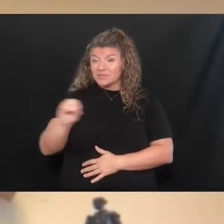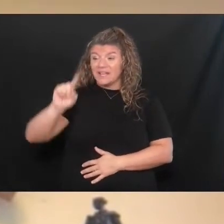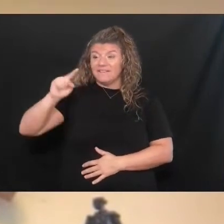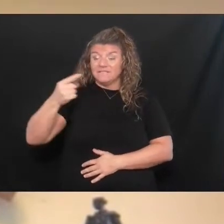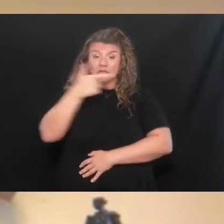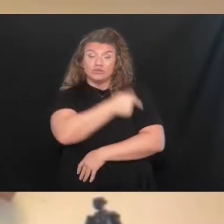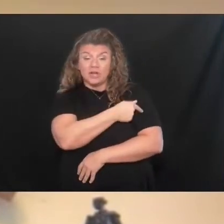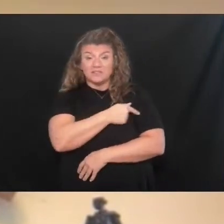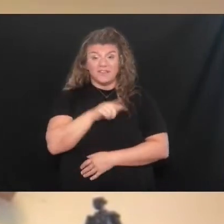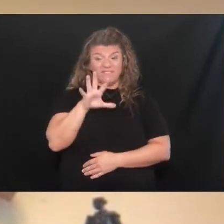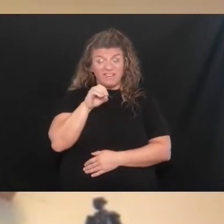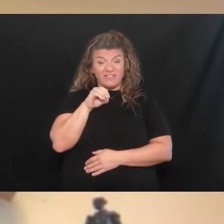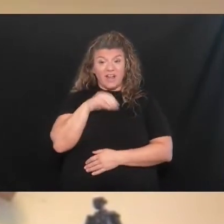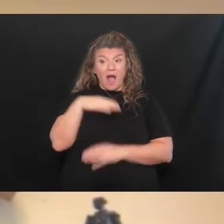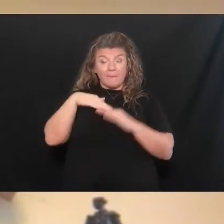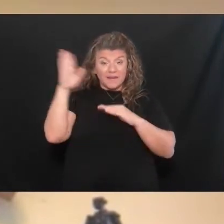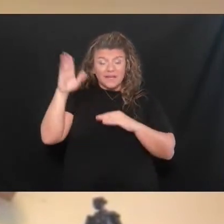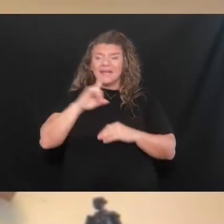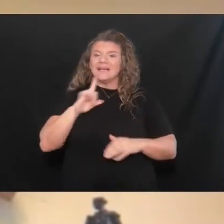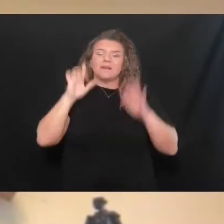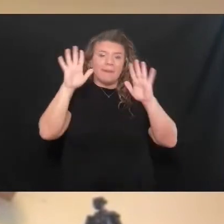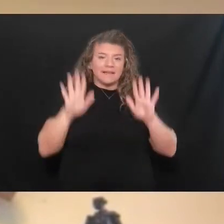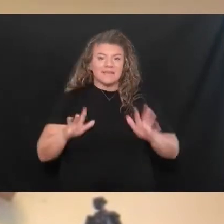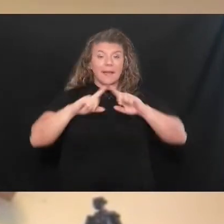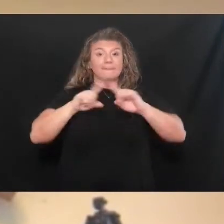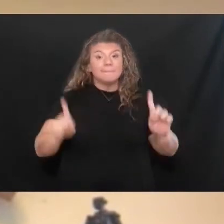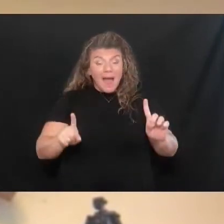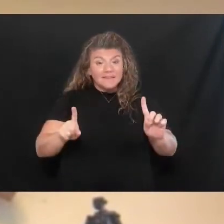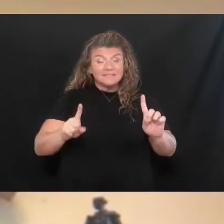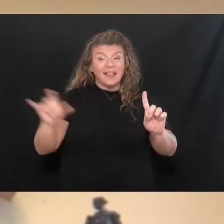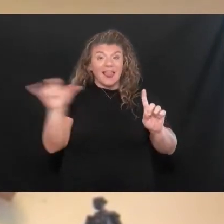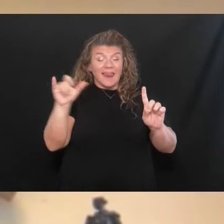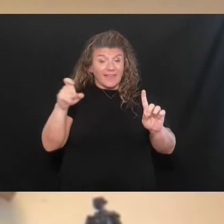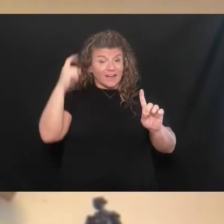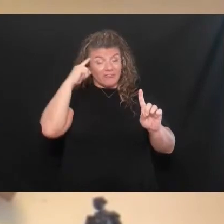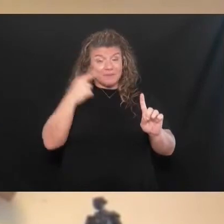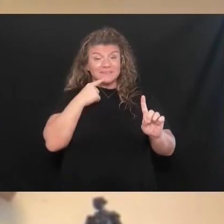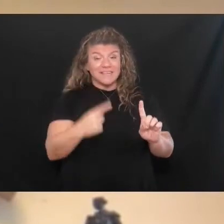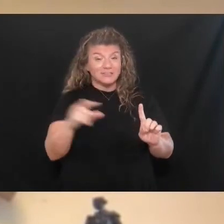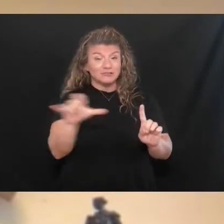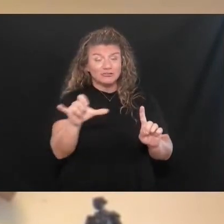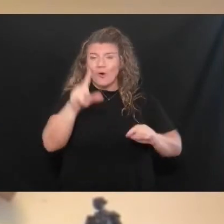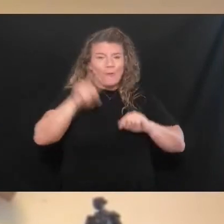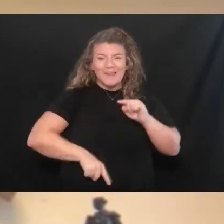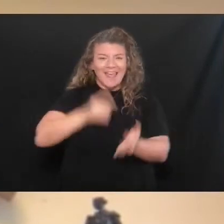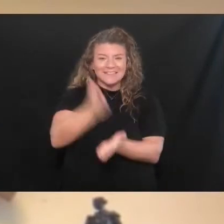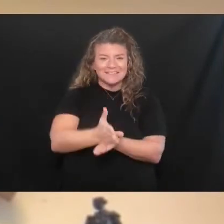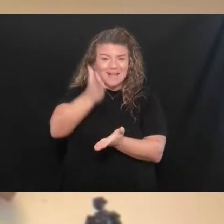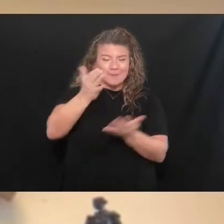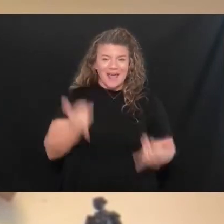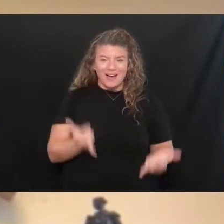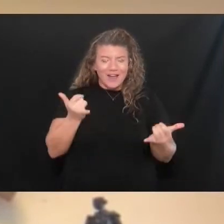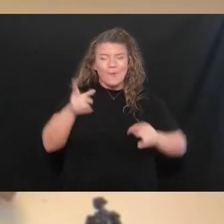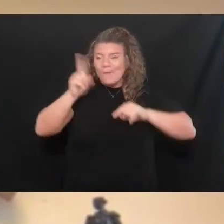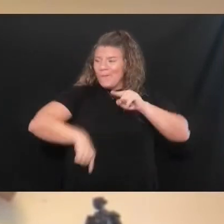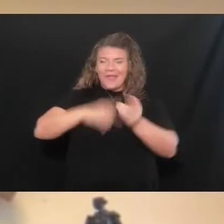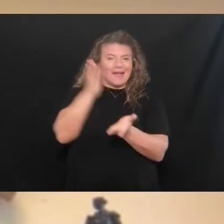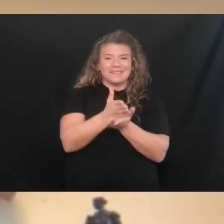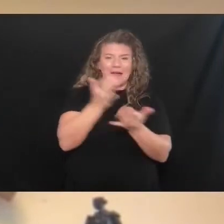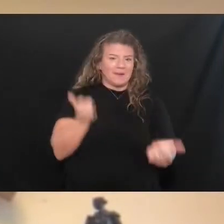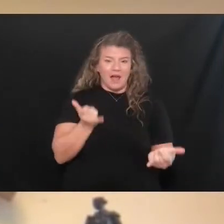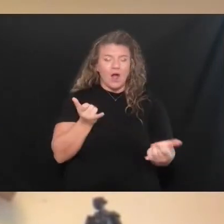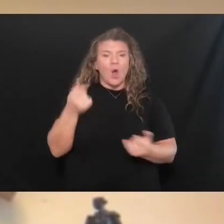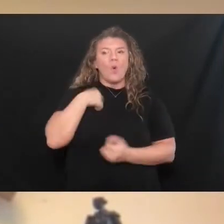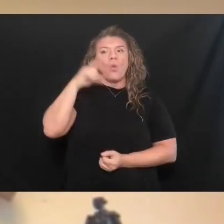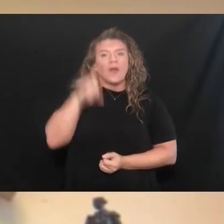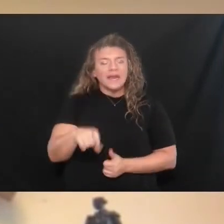of 50 plus is truly amazing. But as the governor pointed out, we cannot stop. We cannot stop. We